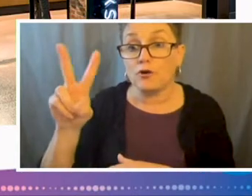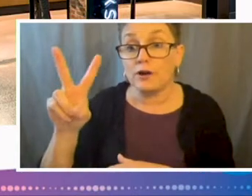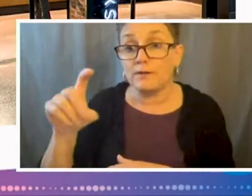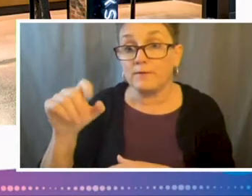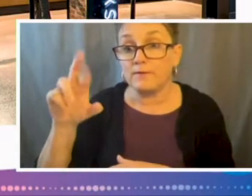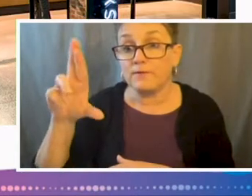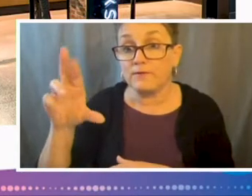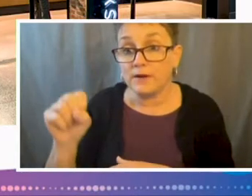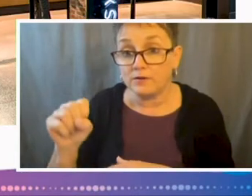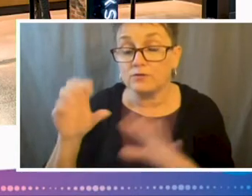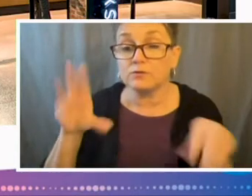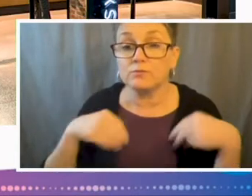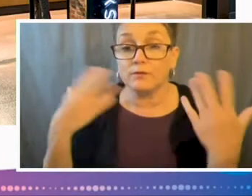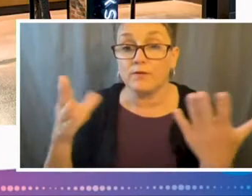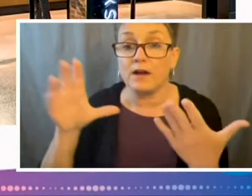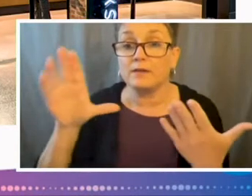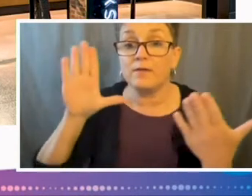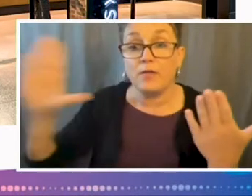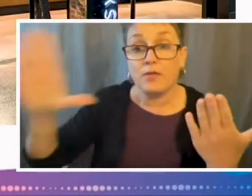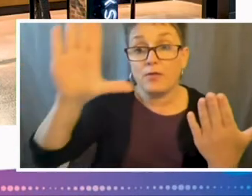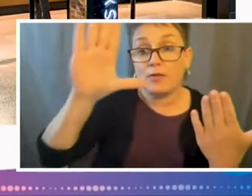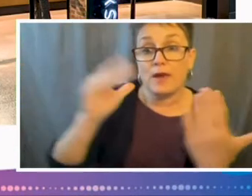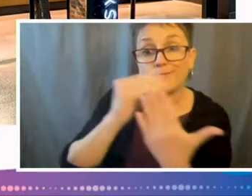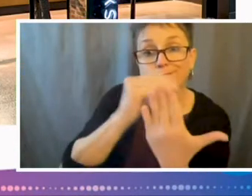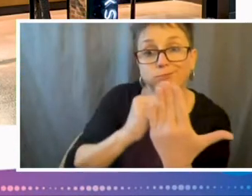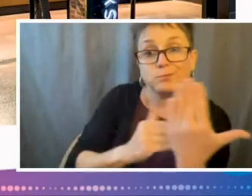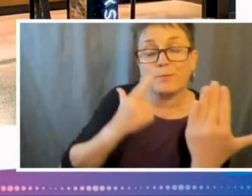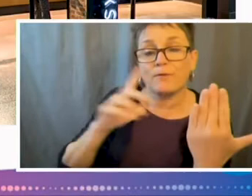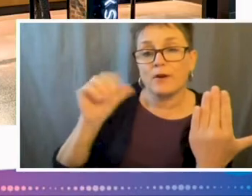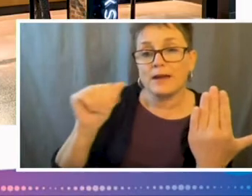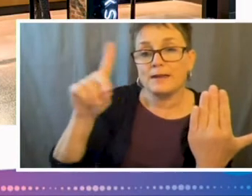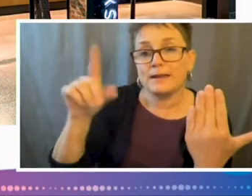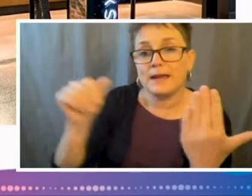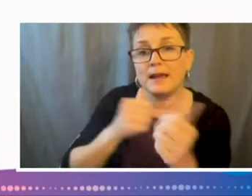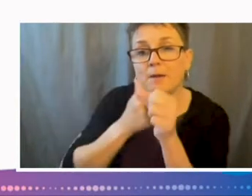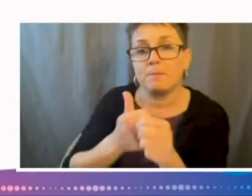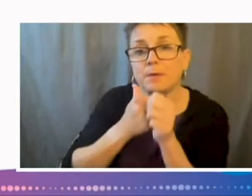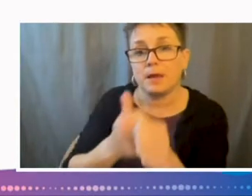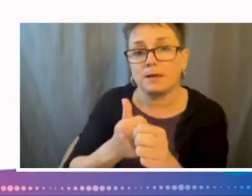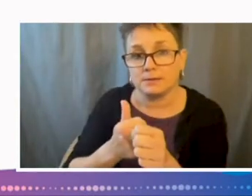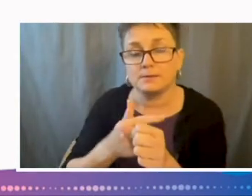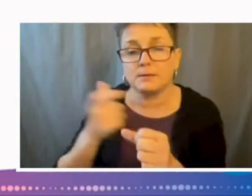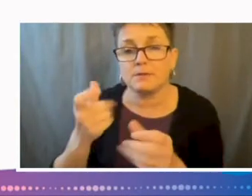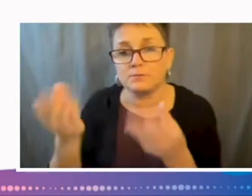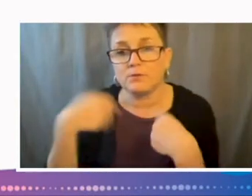with their submission construction drawings for all real estate projects. Thank you.